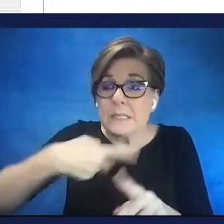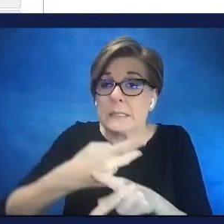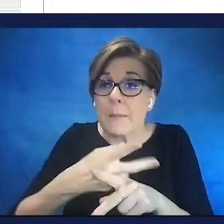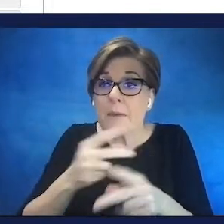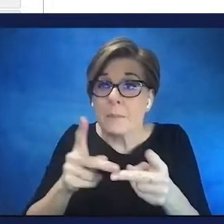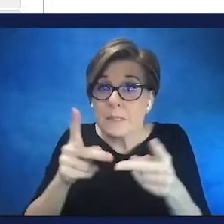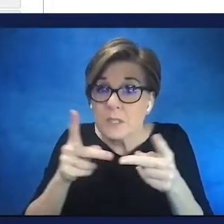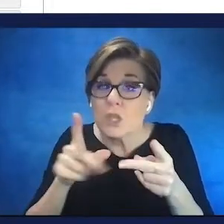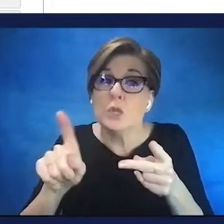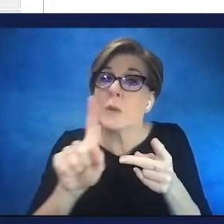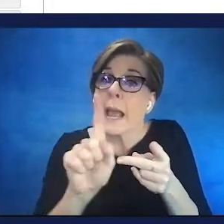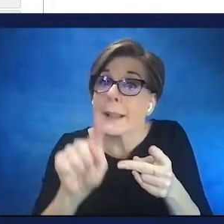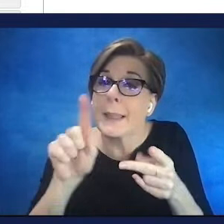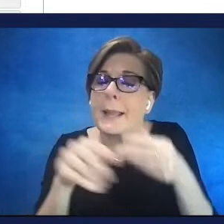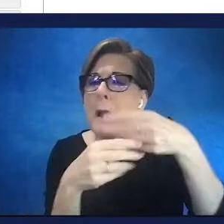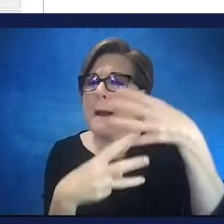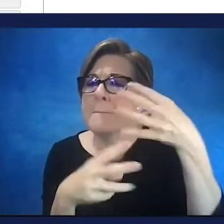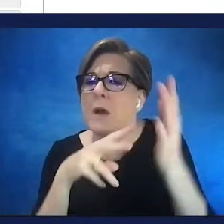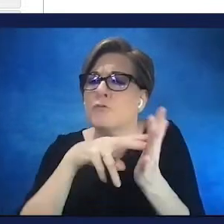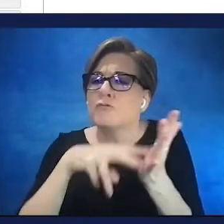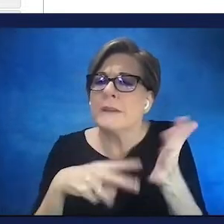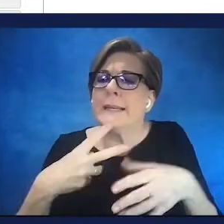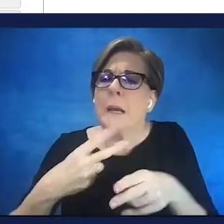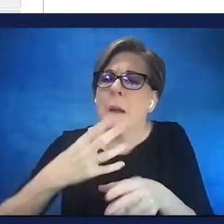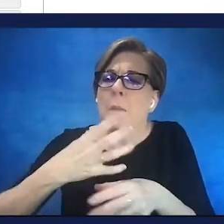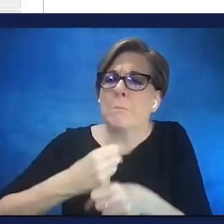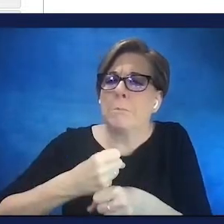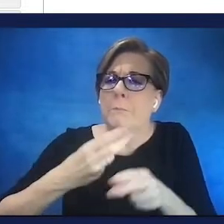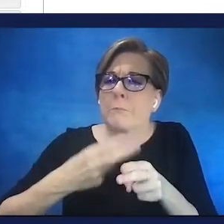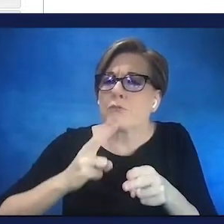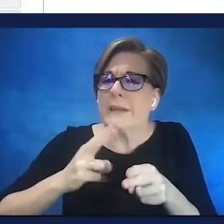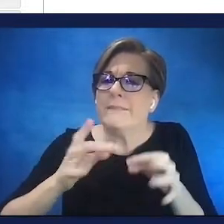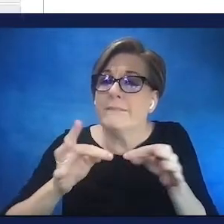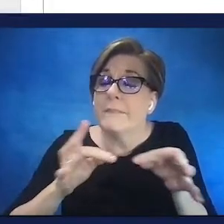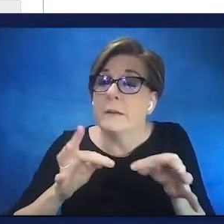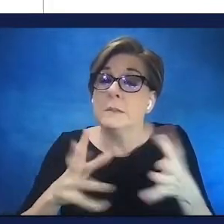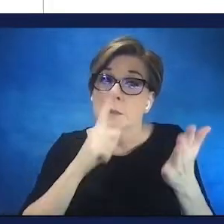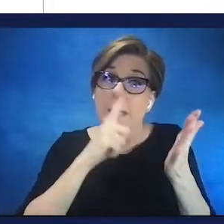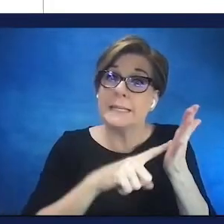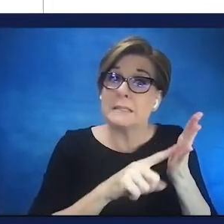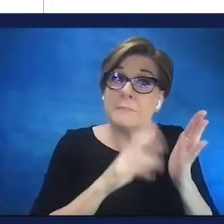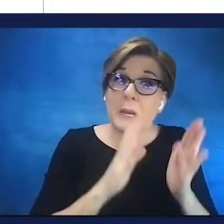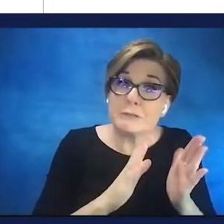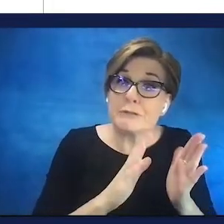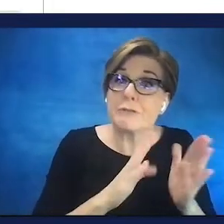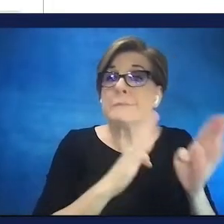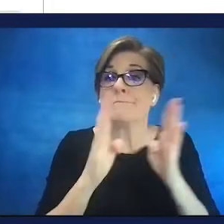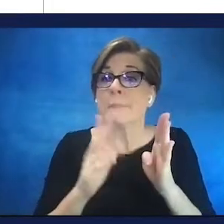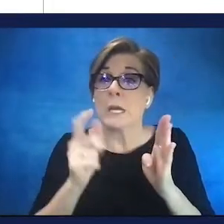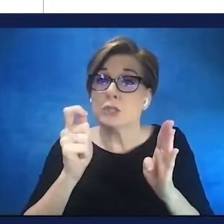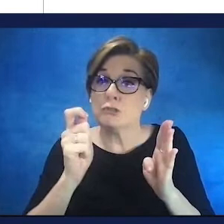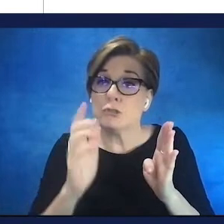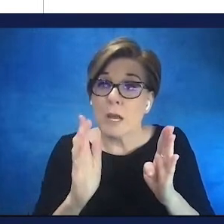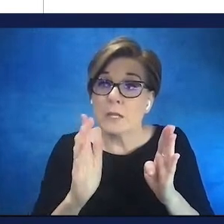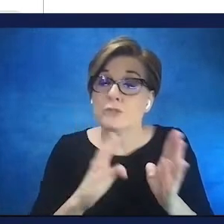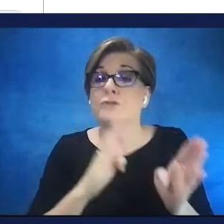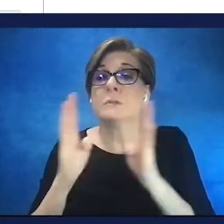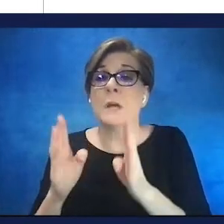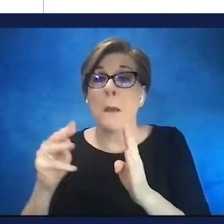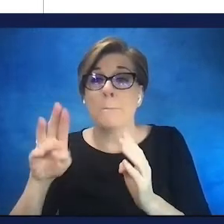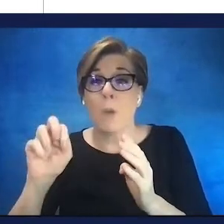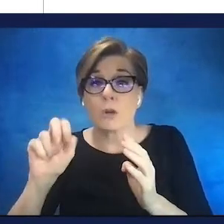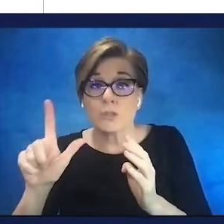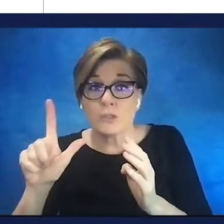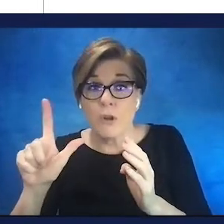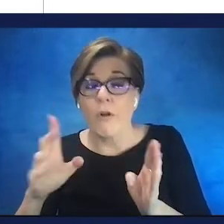brief description of the roles and responsibilities of each, such as inspector, judge,